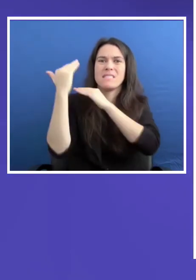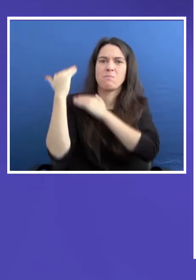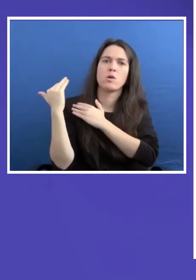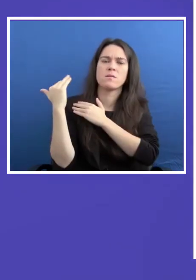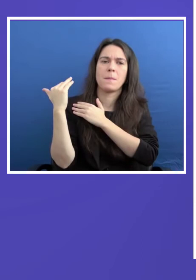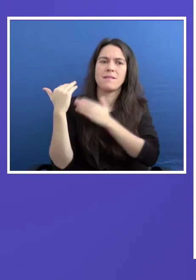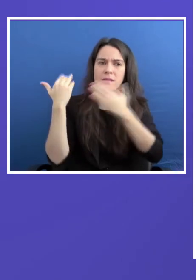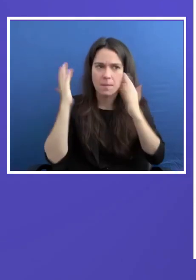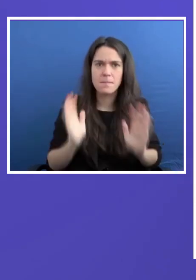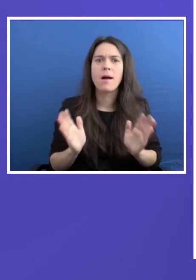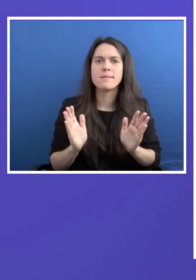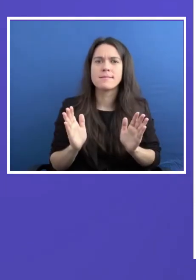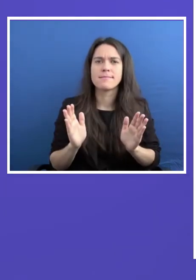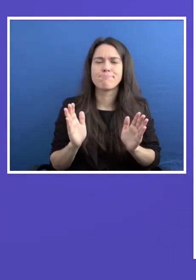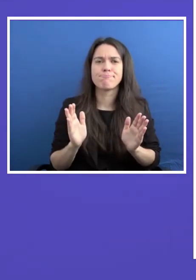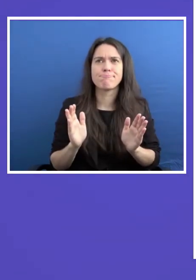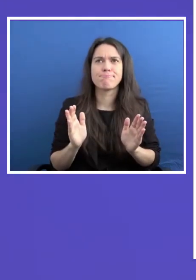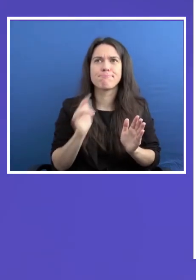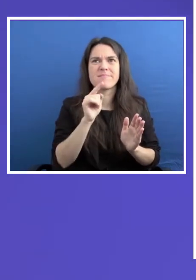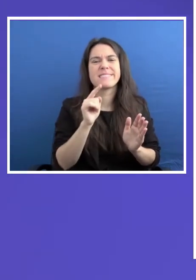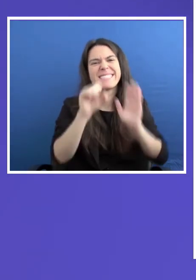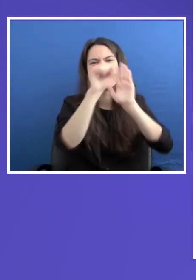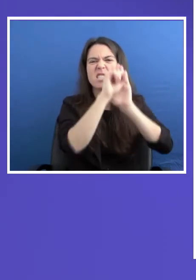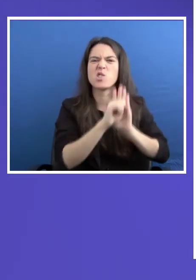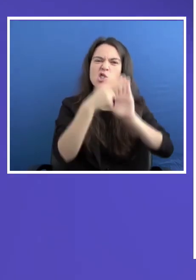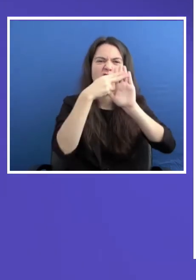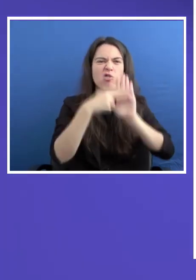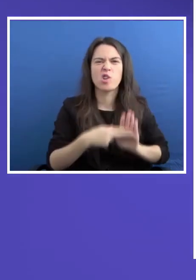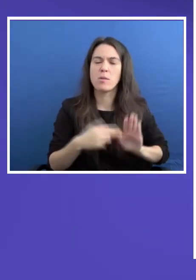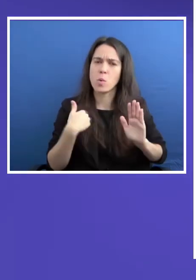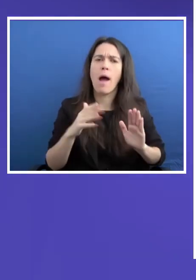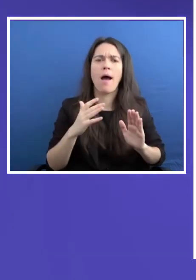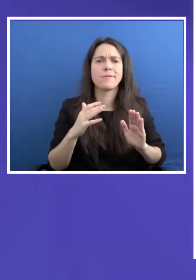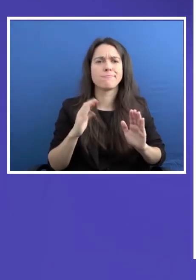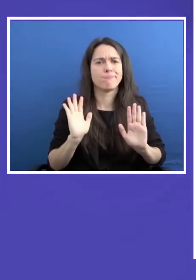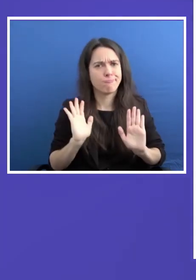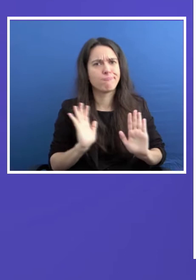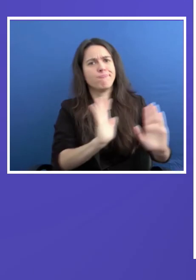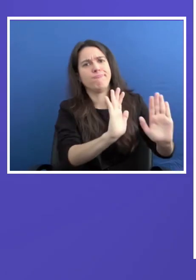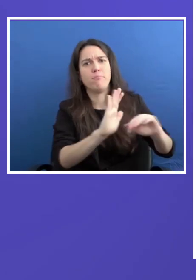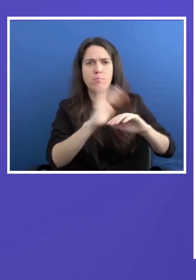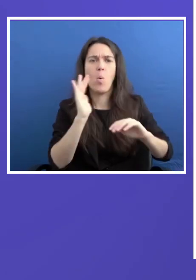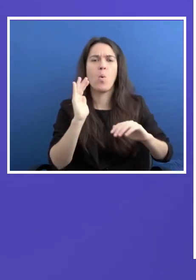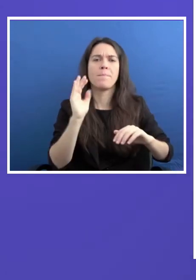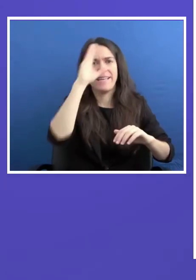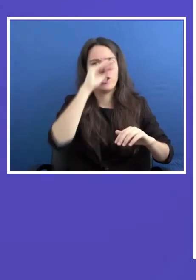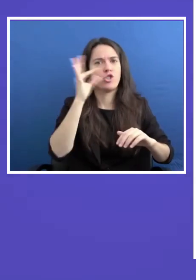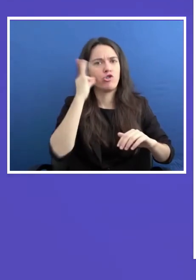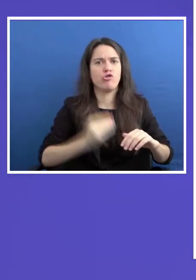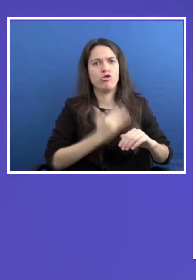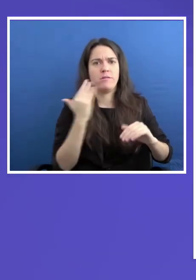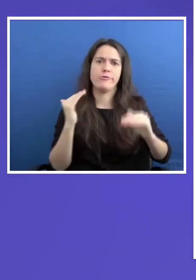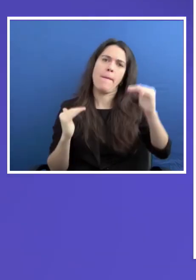these simple stereotypes and to come up with, let's say, a more gender-balanced approach also in the